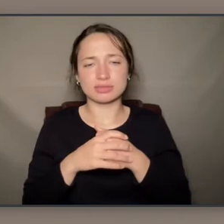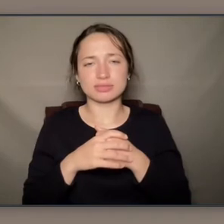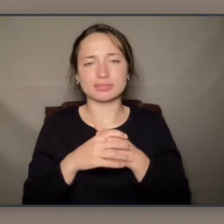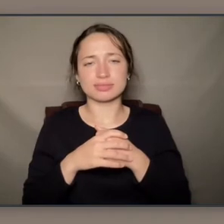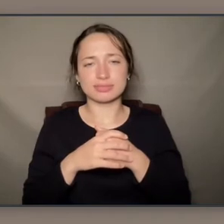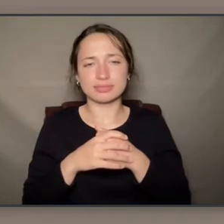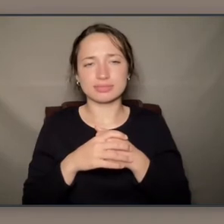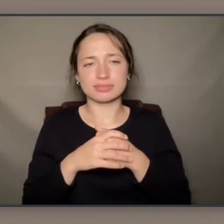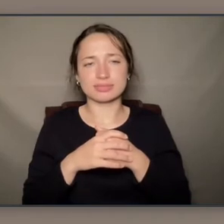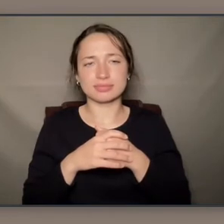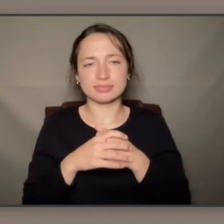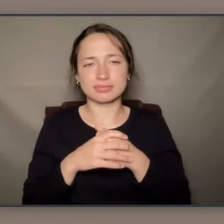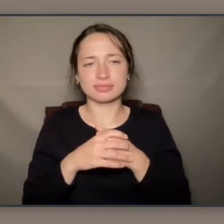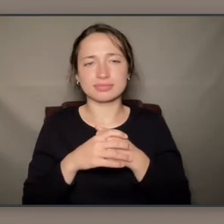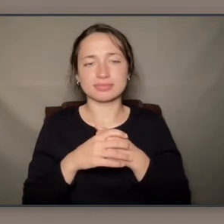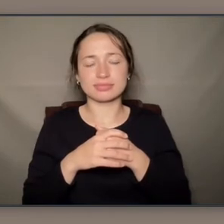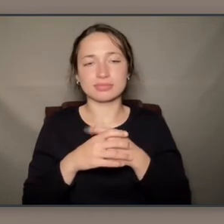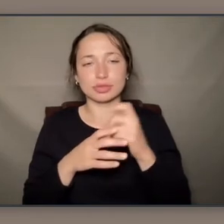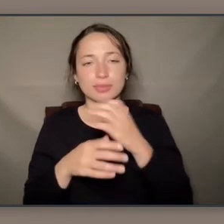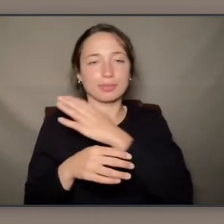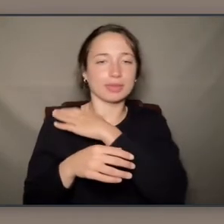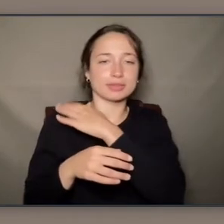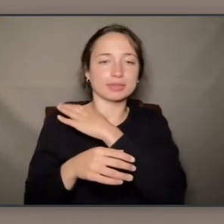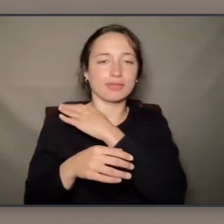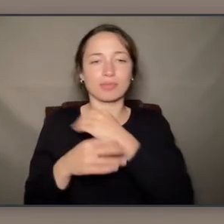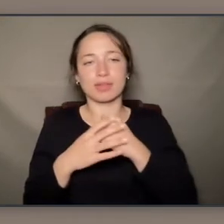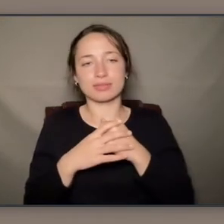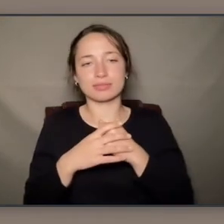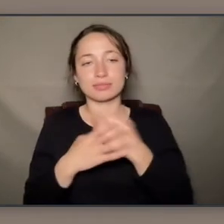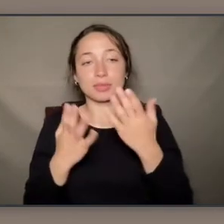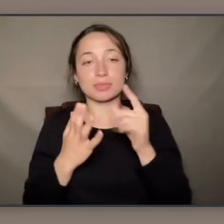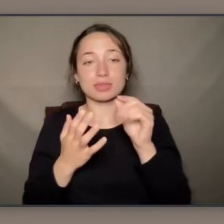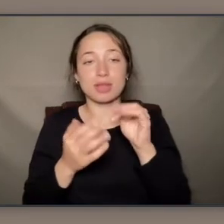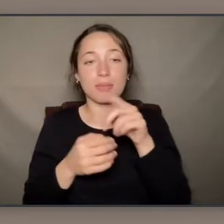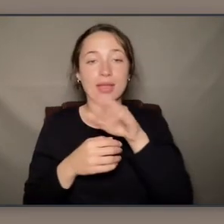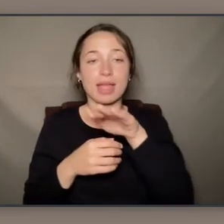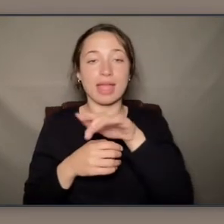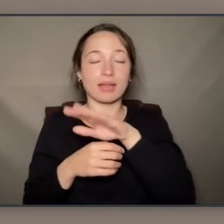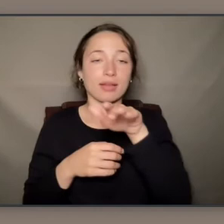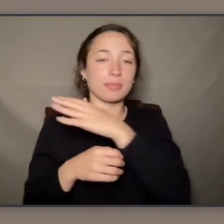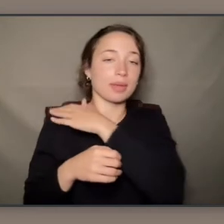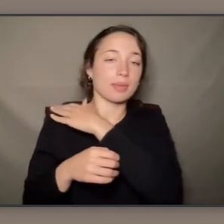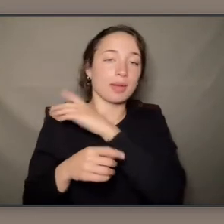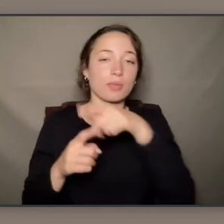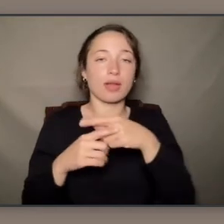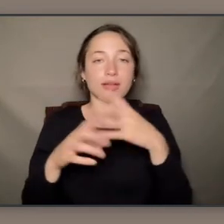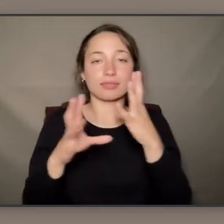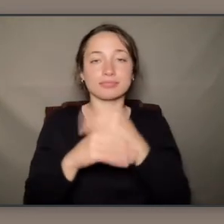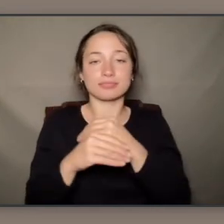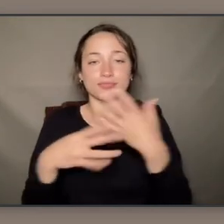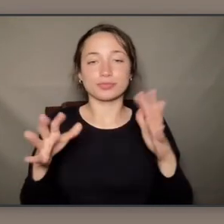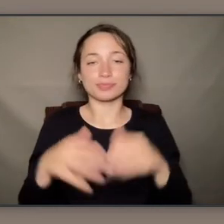ask. So you should pat yourself on the back, or Tom, pat her on the back when we're off camera.